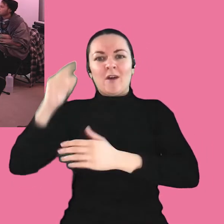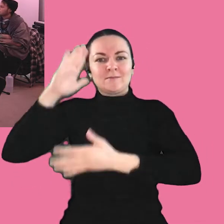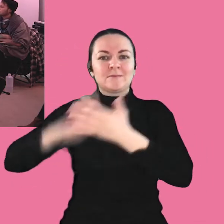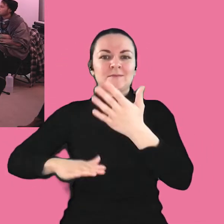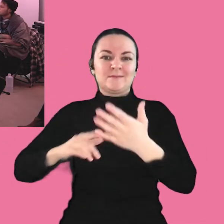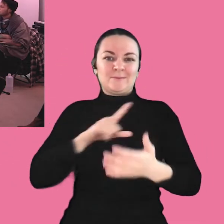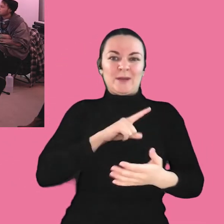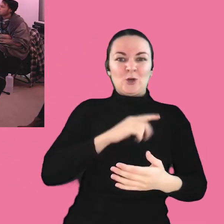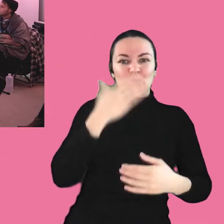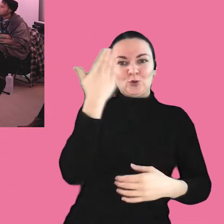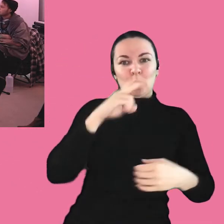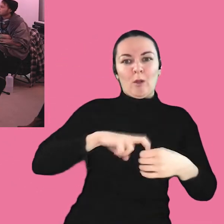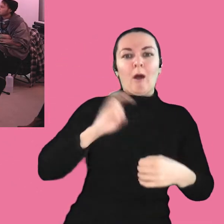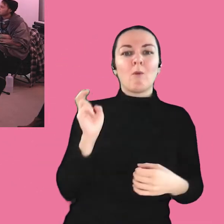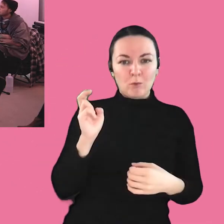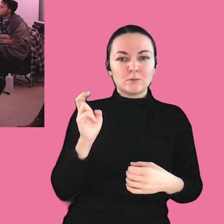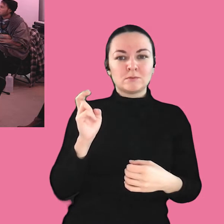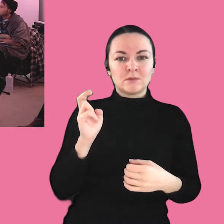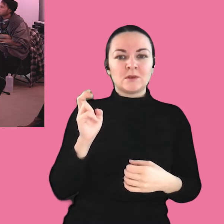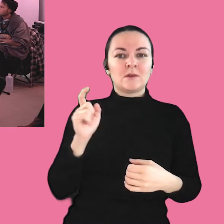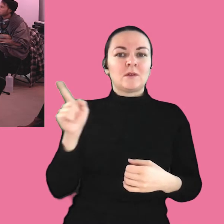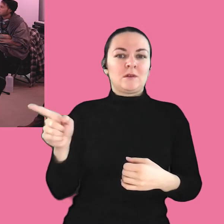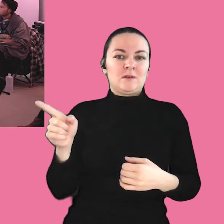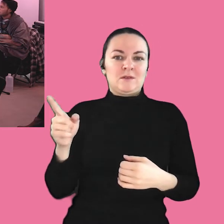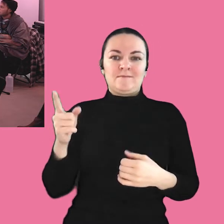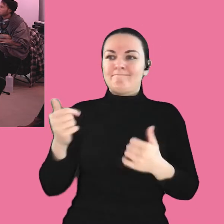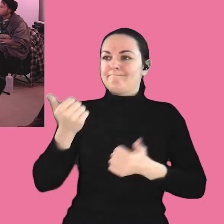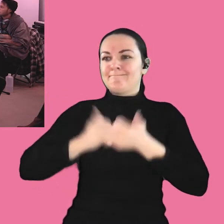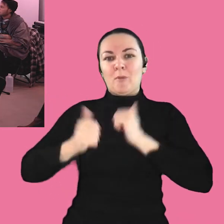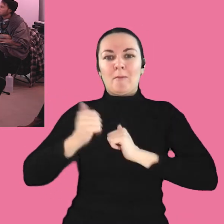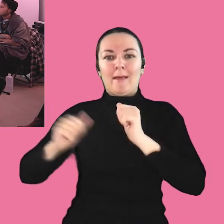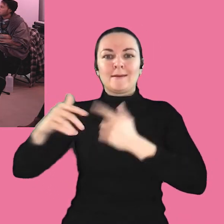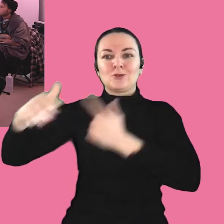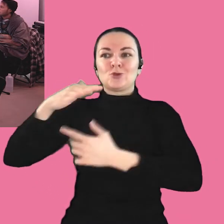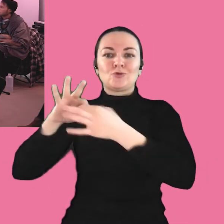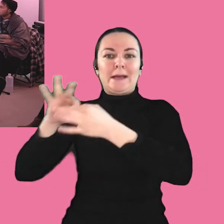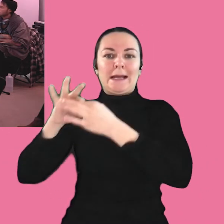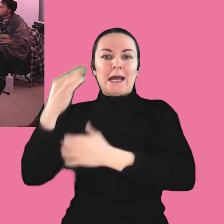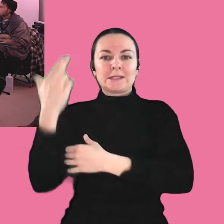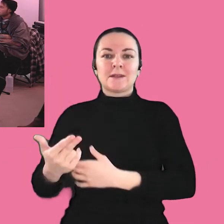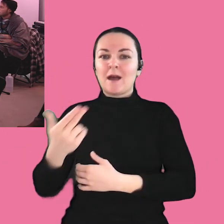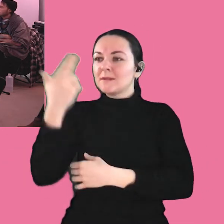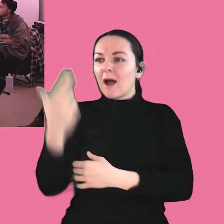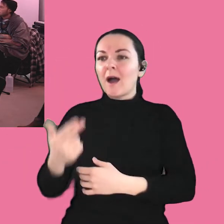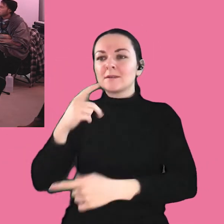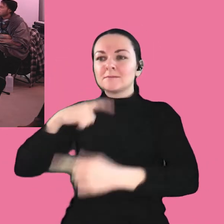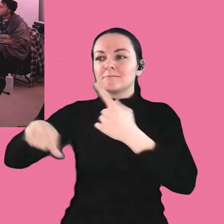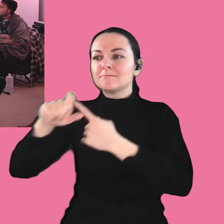going to try and keep it that way for now, actually. And as I was growing up, when I was about 18, kind of moved